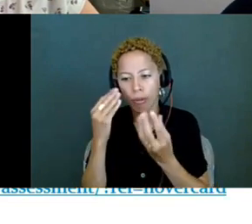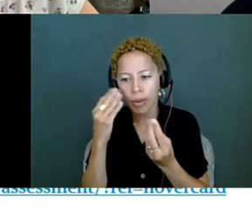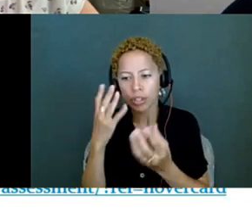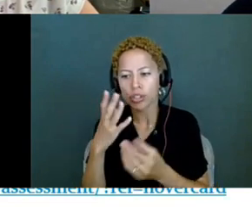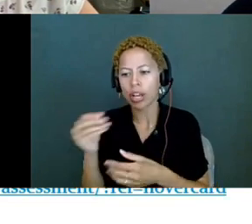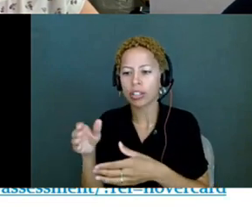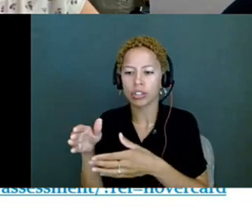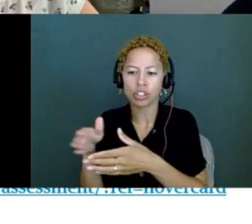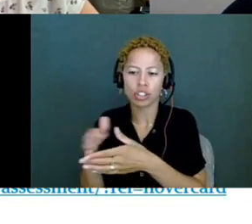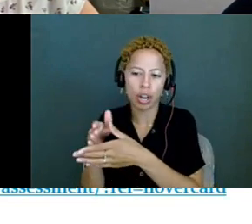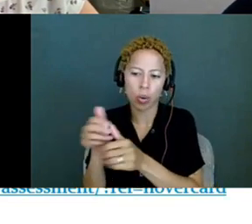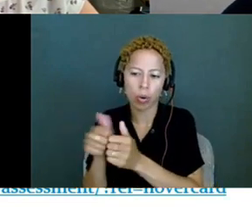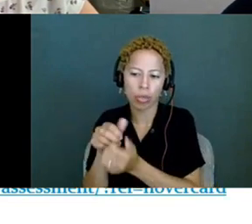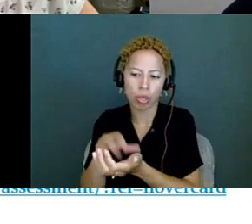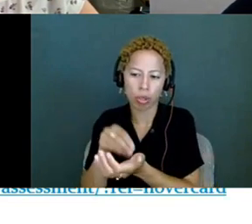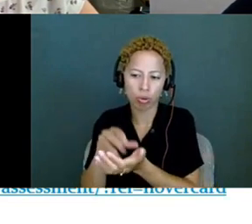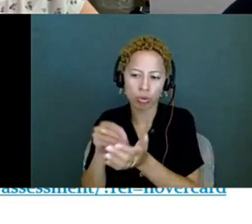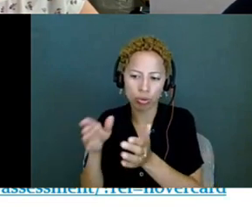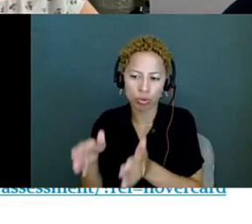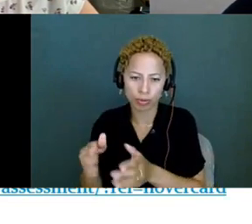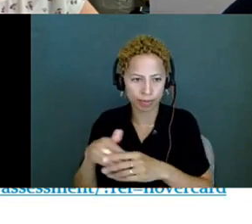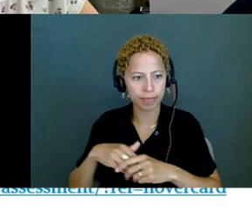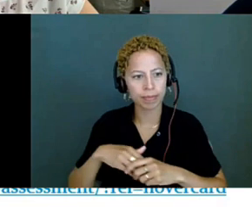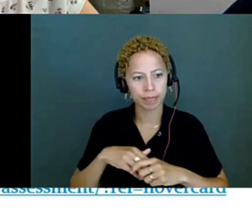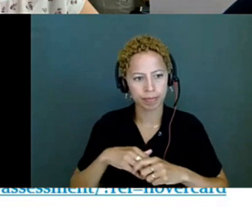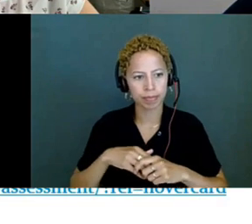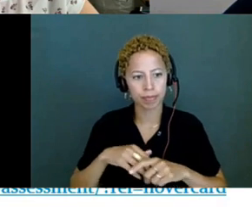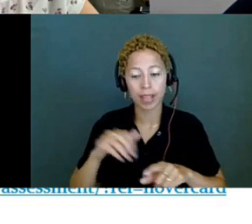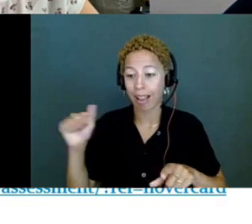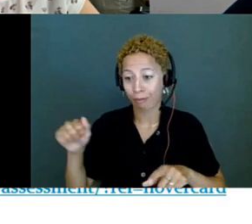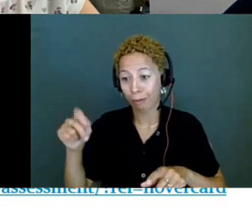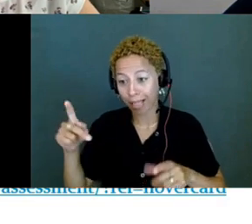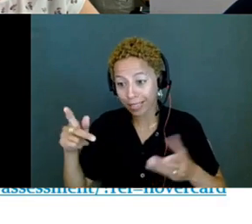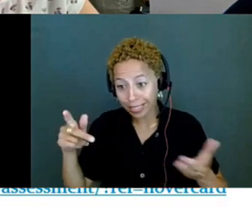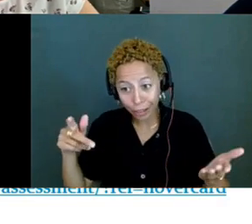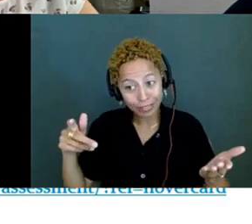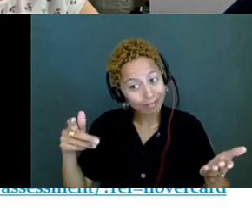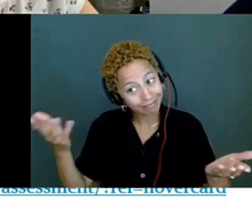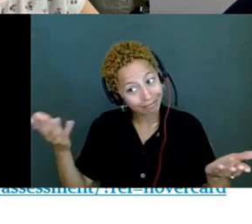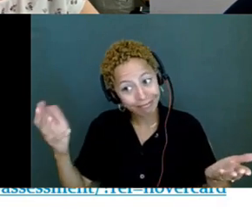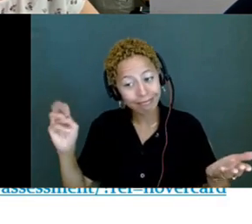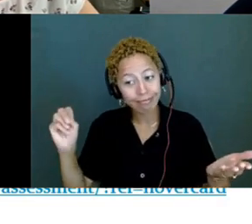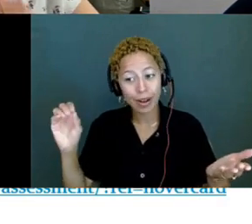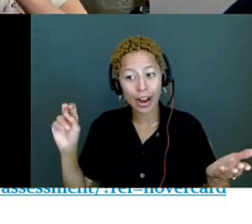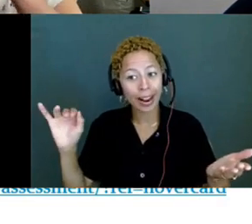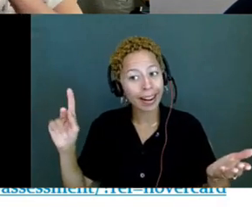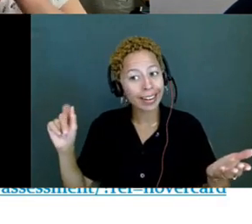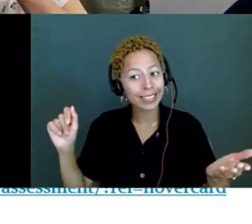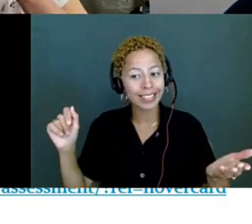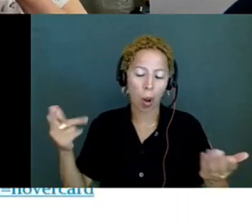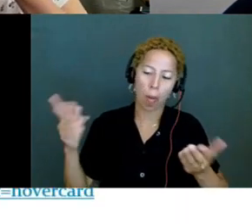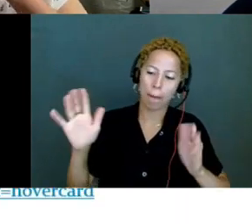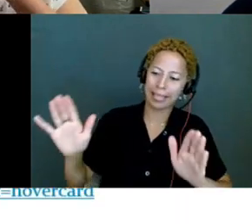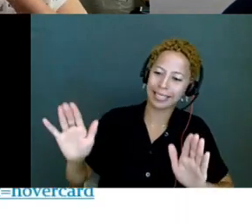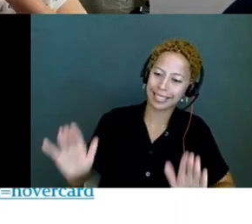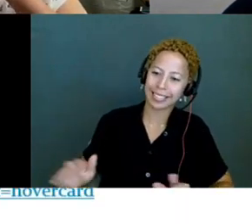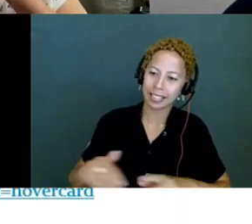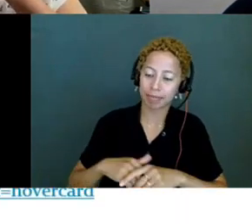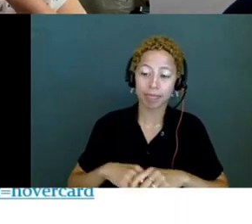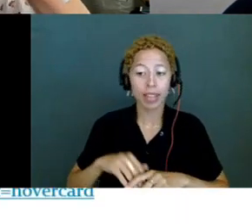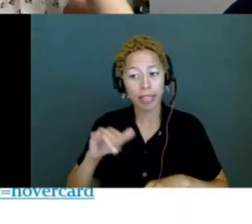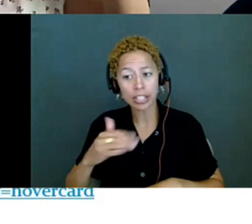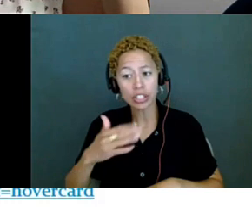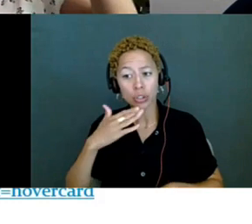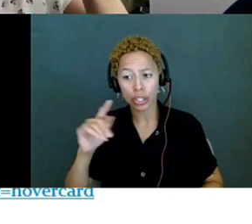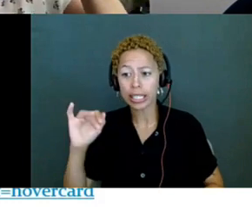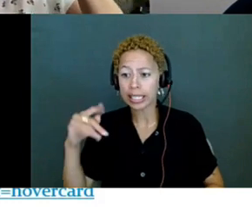the learners. Look, there's Alpha Plus right there, Monica. That's amazing. Yeah. That's a great tip too,